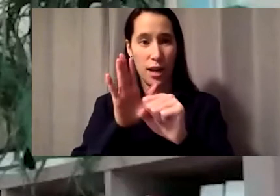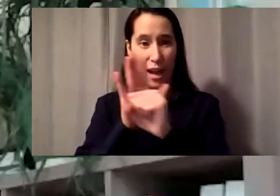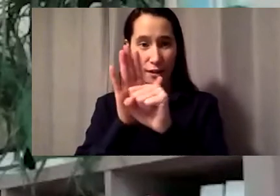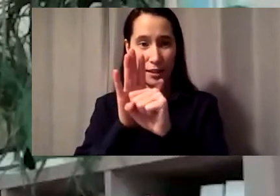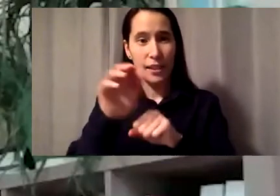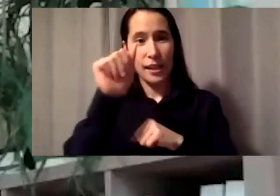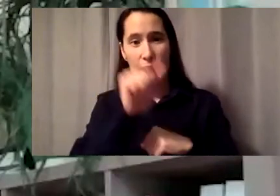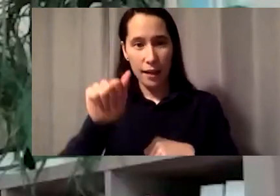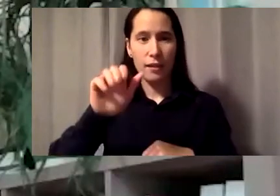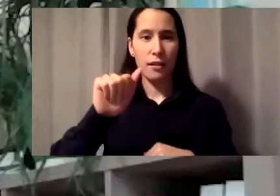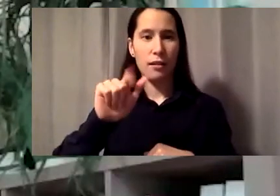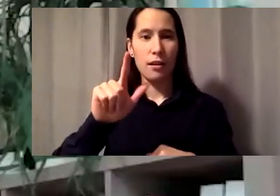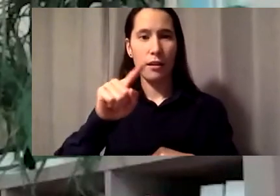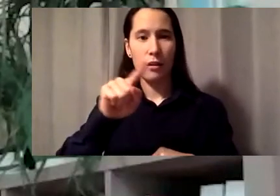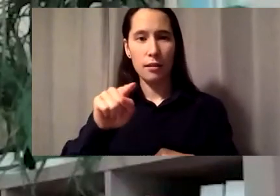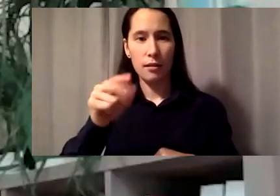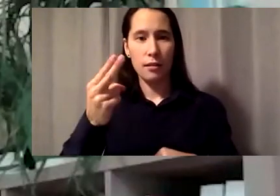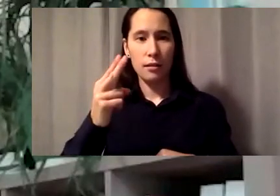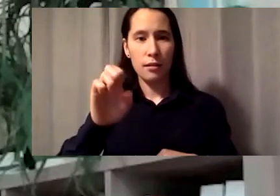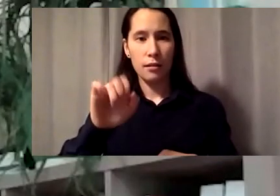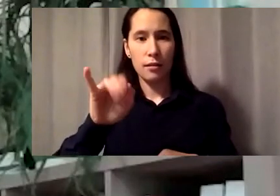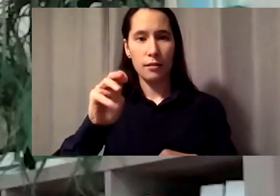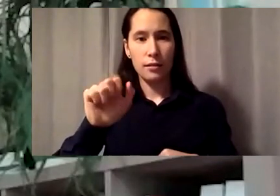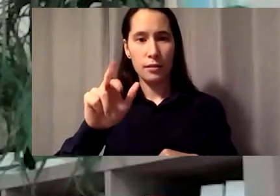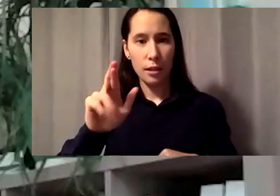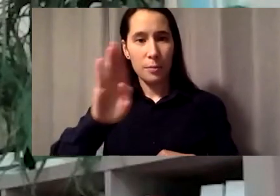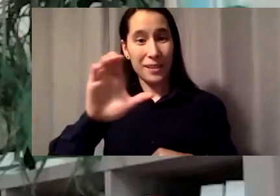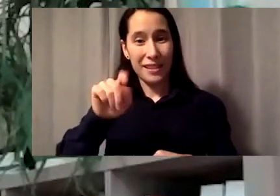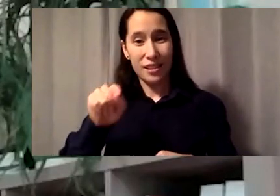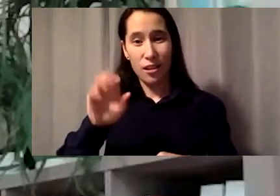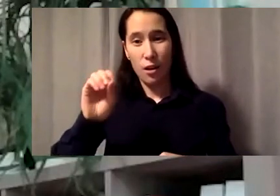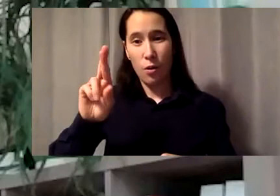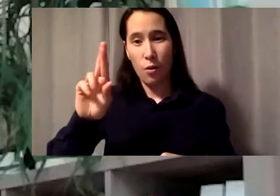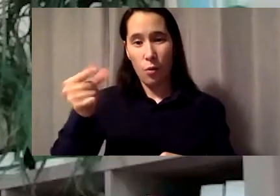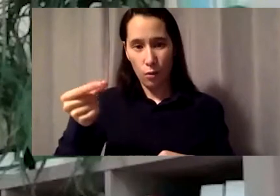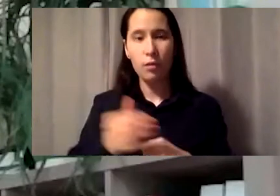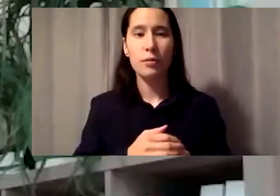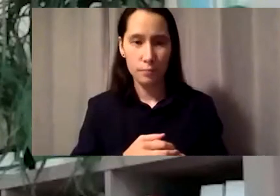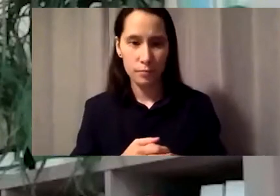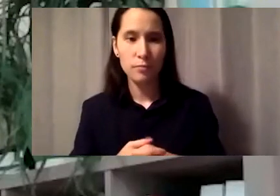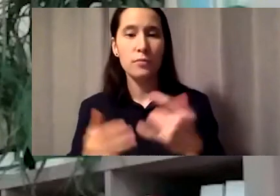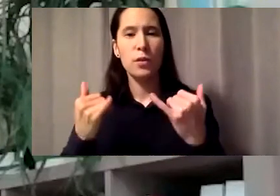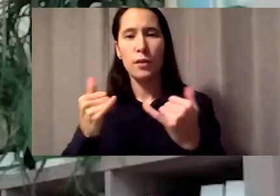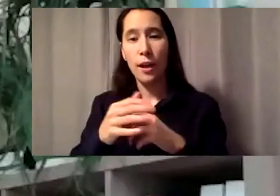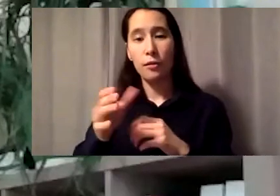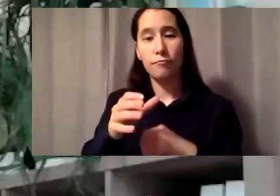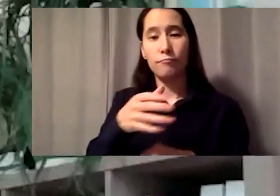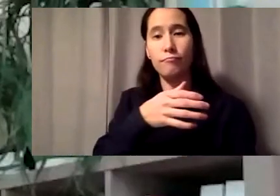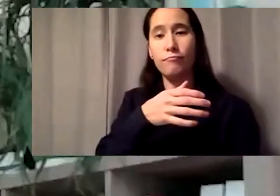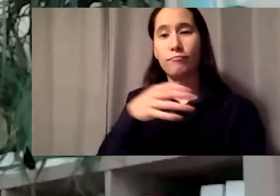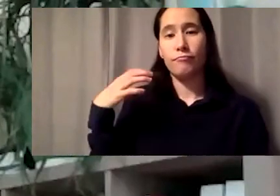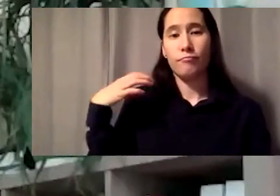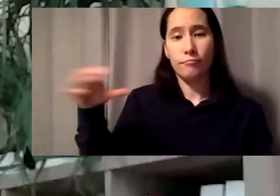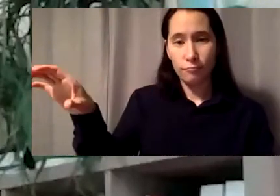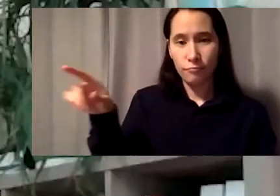to briefly pass this over to Robert. Robert has showed up on your screen there. He is the chair of the Alzheimer's Society Board